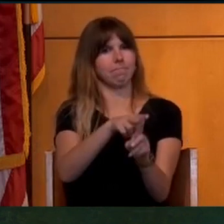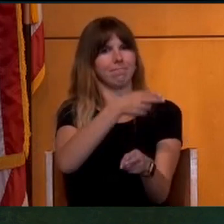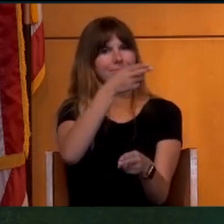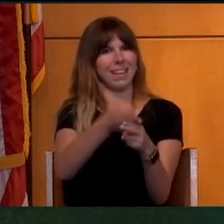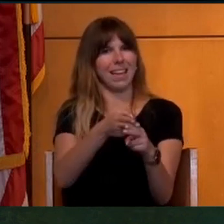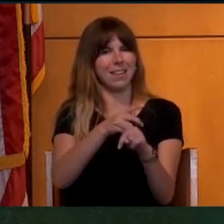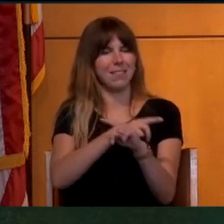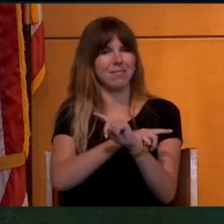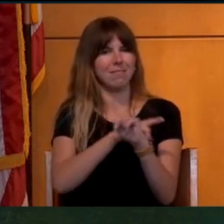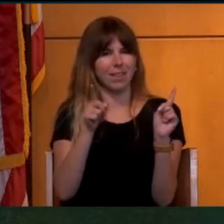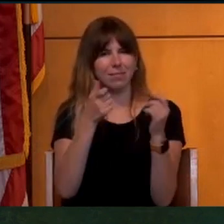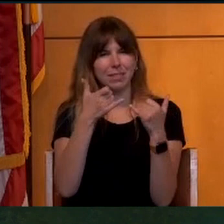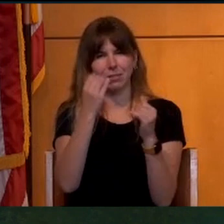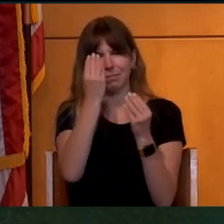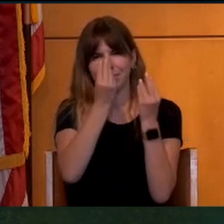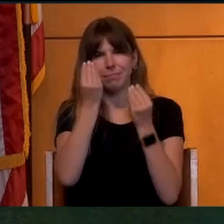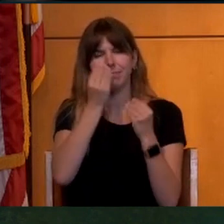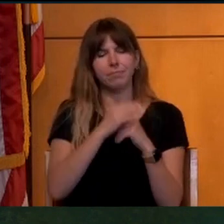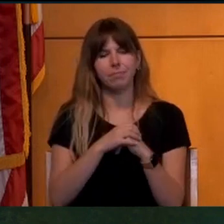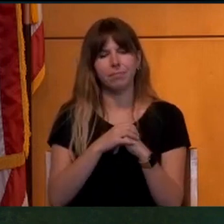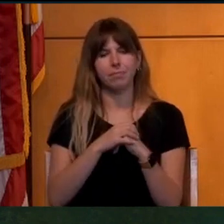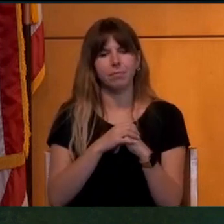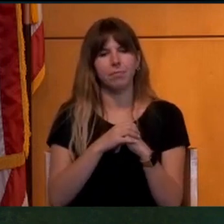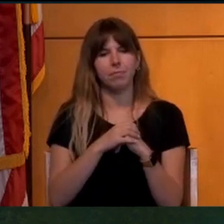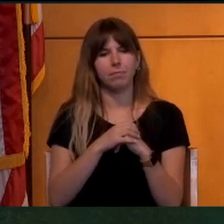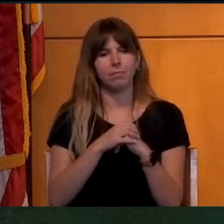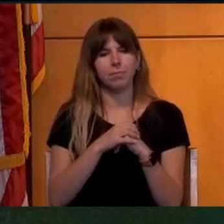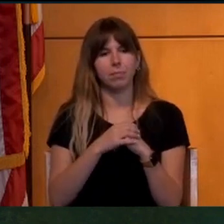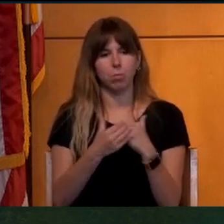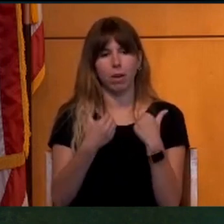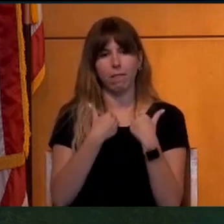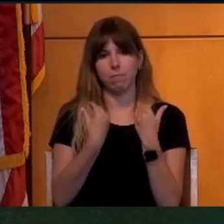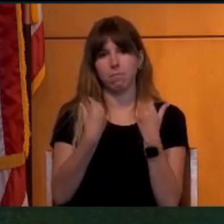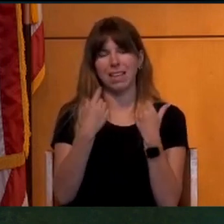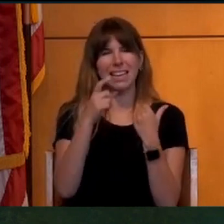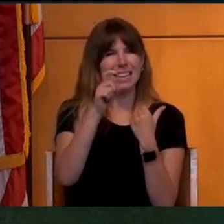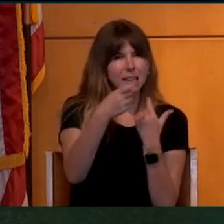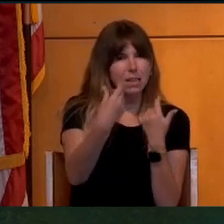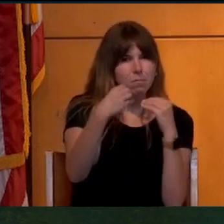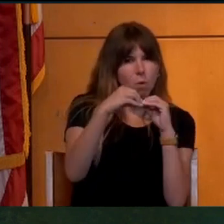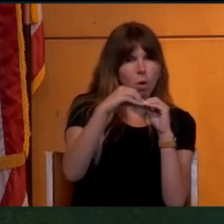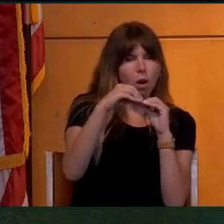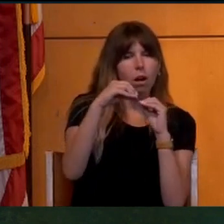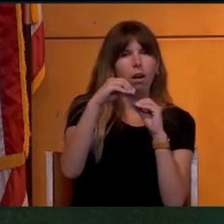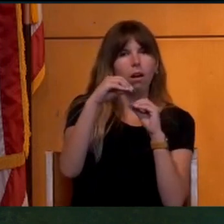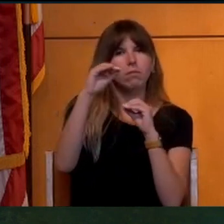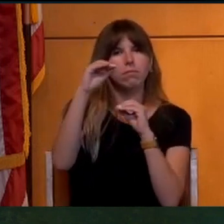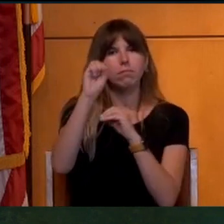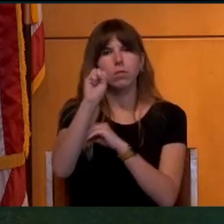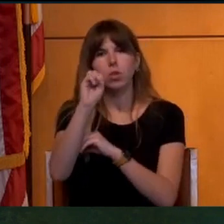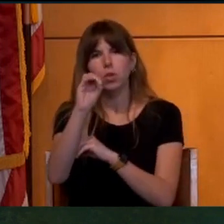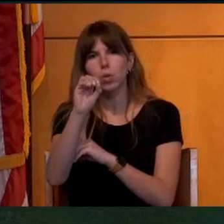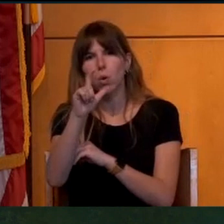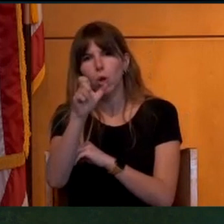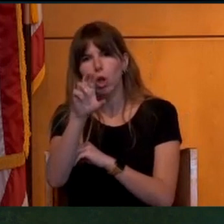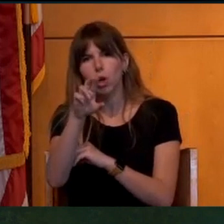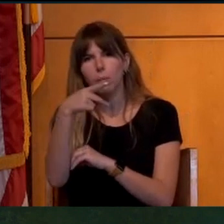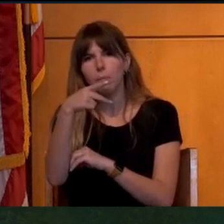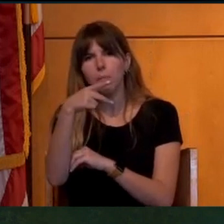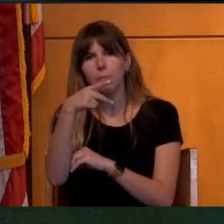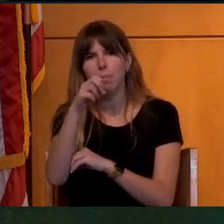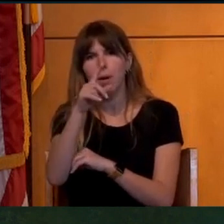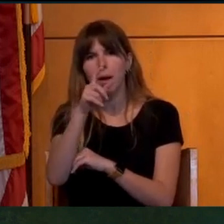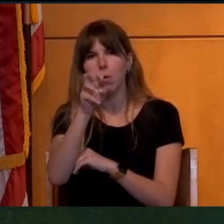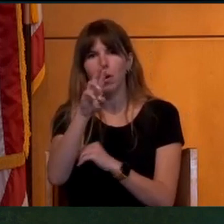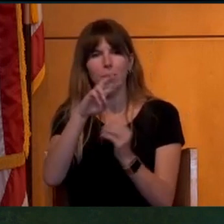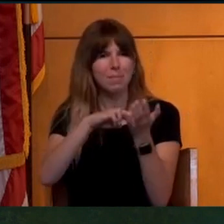of really critical constraints on the mission. Again, we're solar powered, so we needed sunlight to operate. We're direct to Earth communicating, meaning